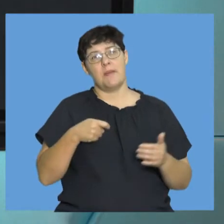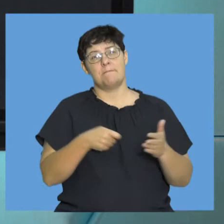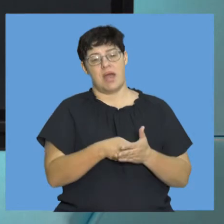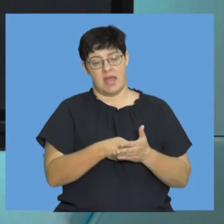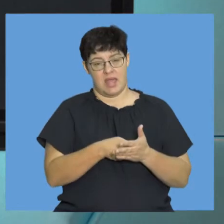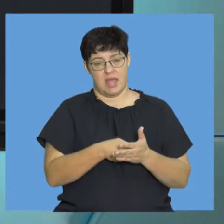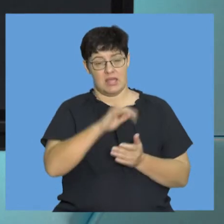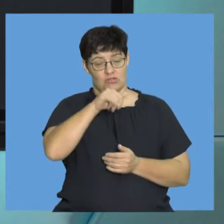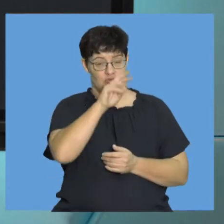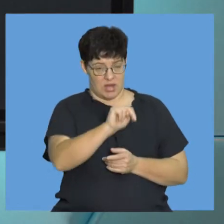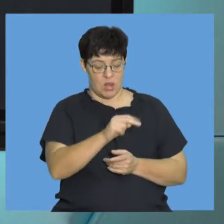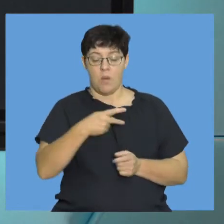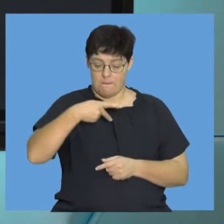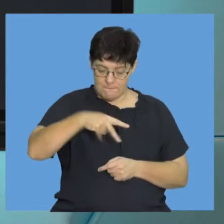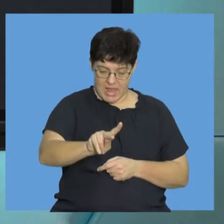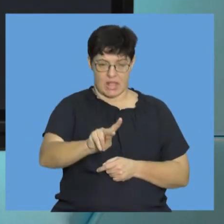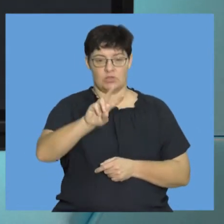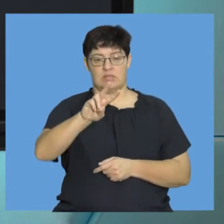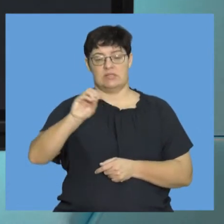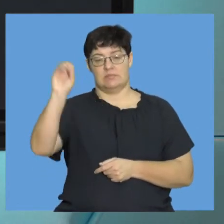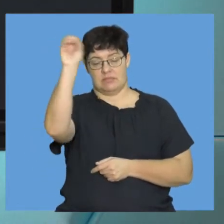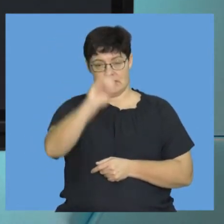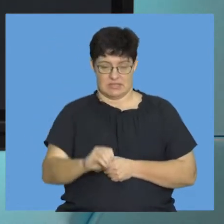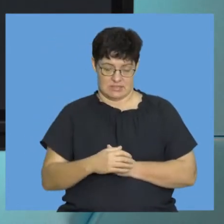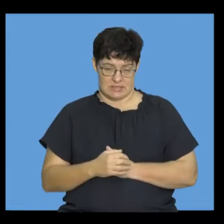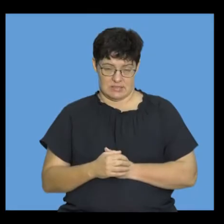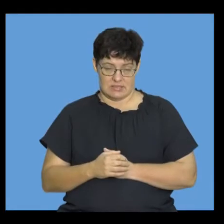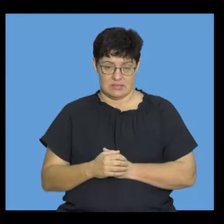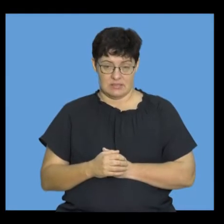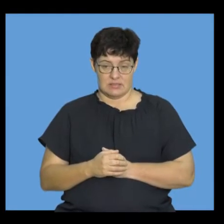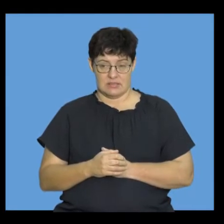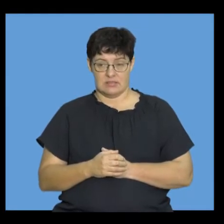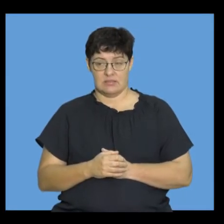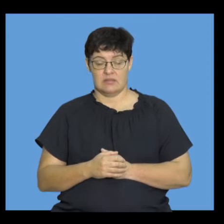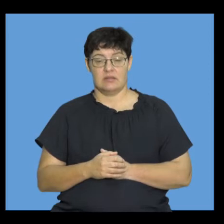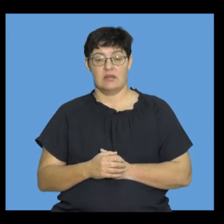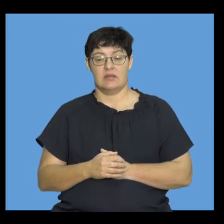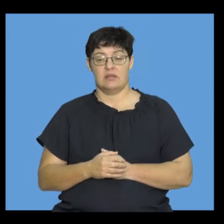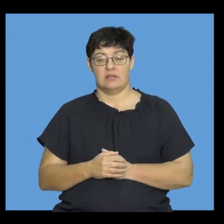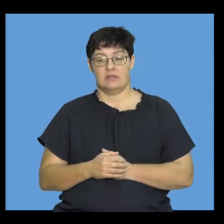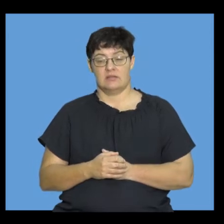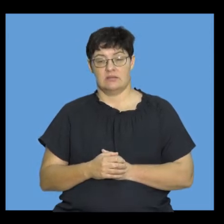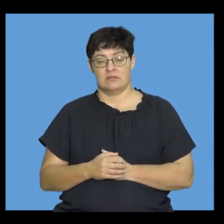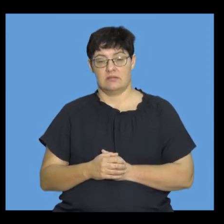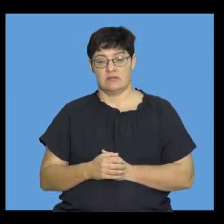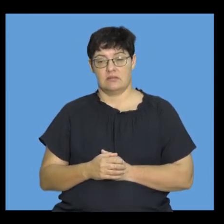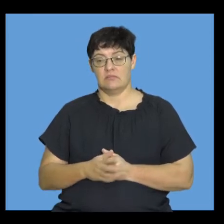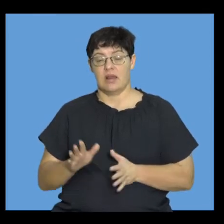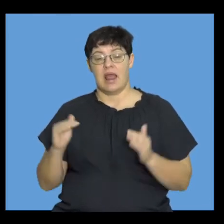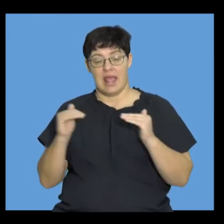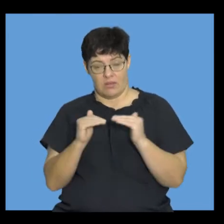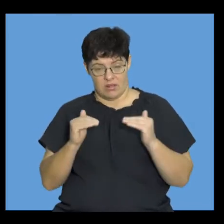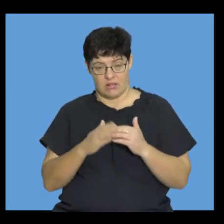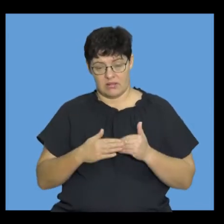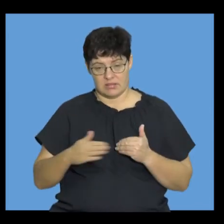20% will be paid in January. And the remainder, the balance is paid equally